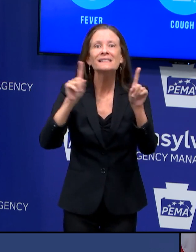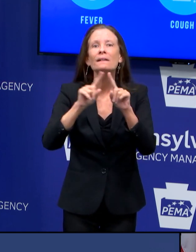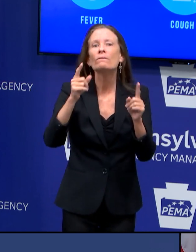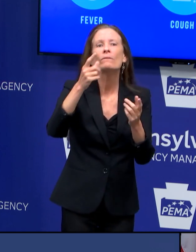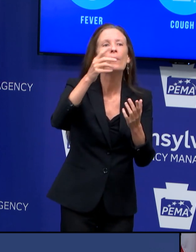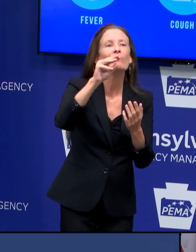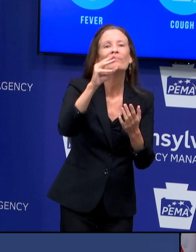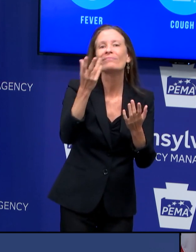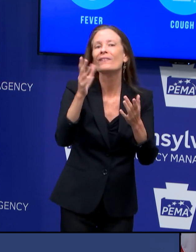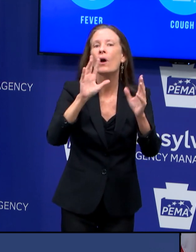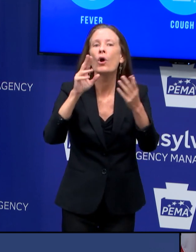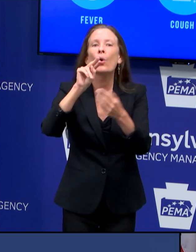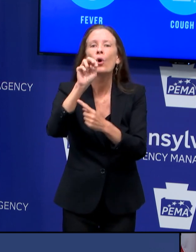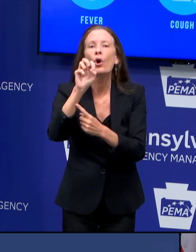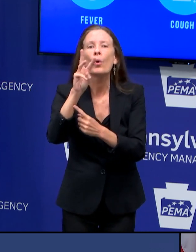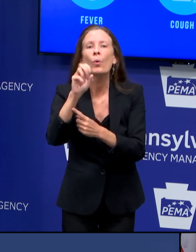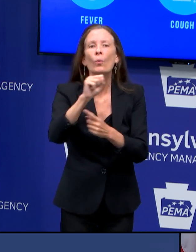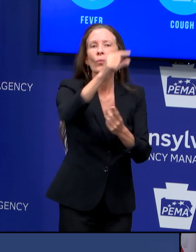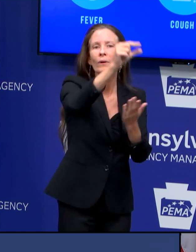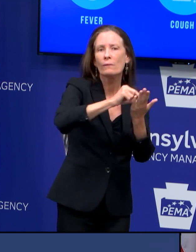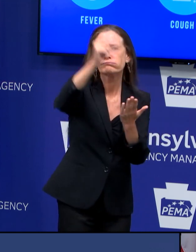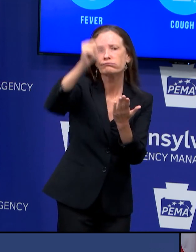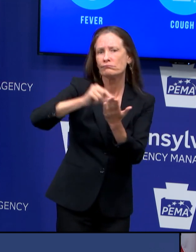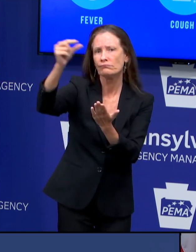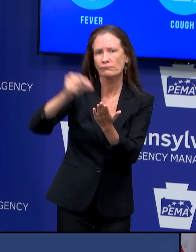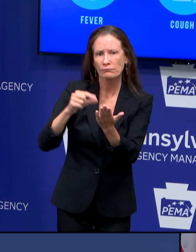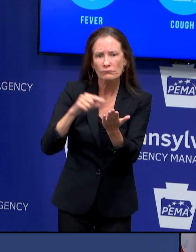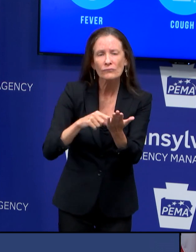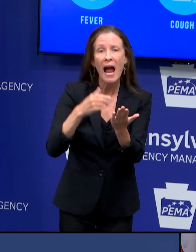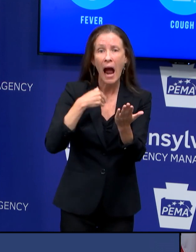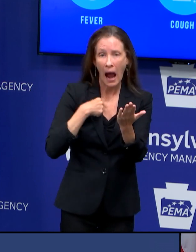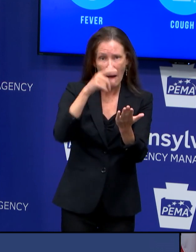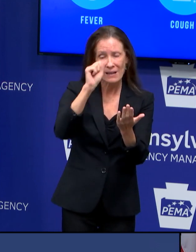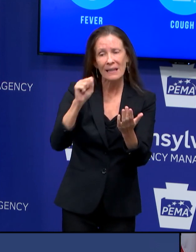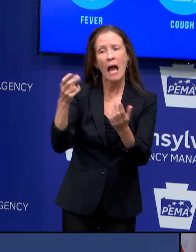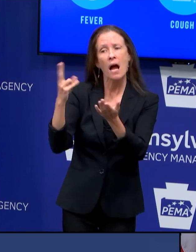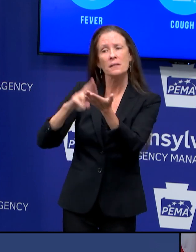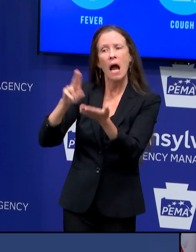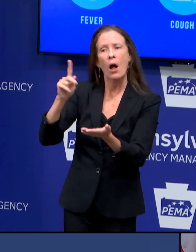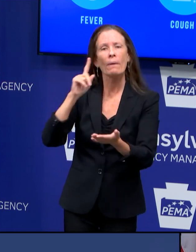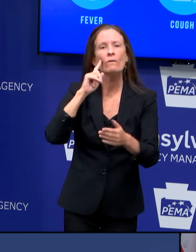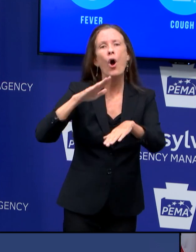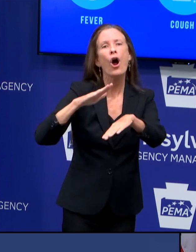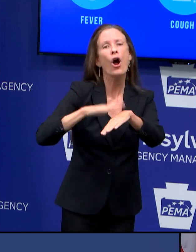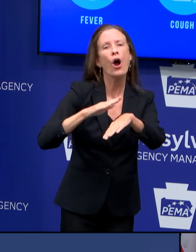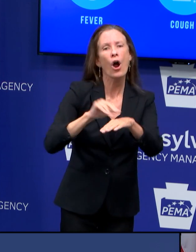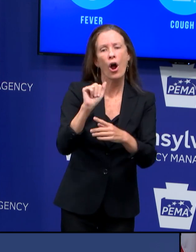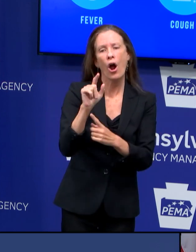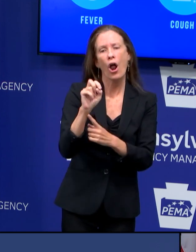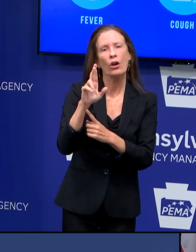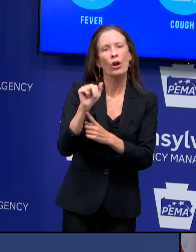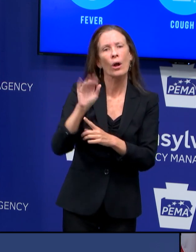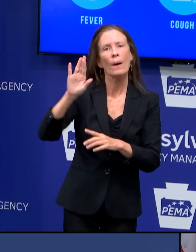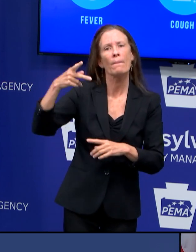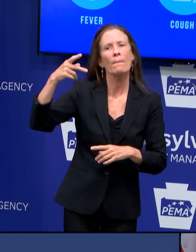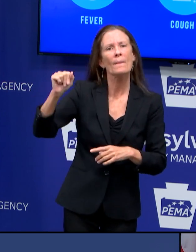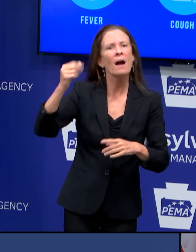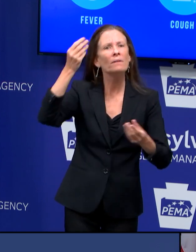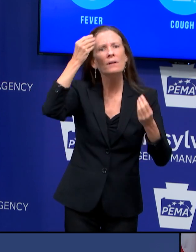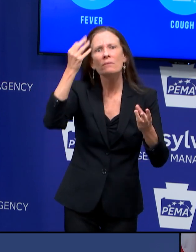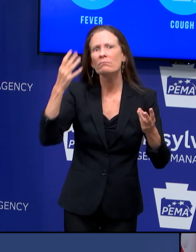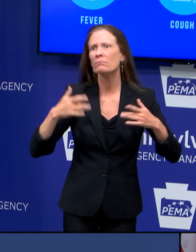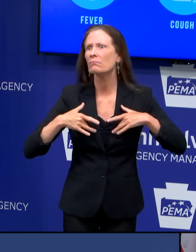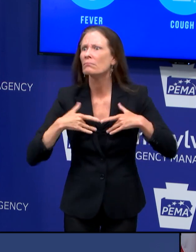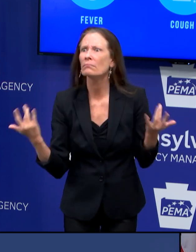PA notifications by code RED for emergency and weather-related alerts, health notifications, building alerts, and